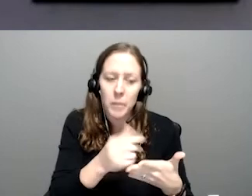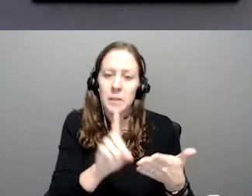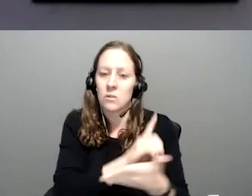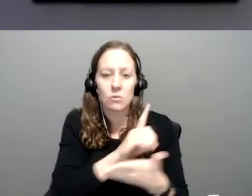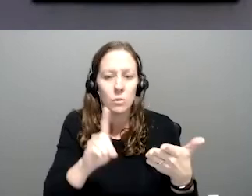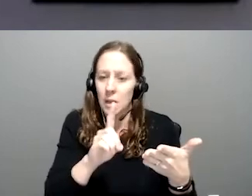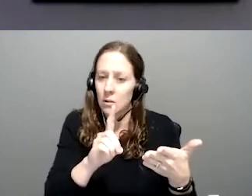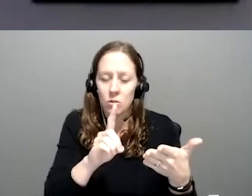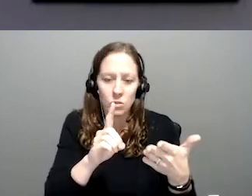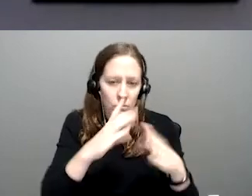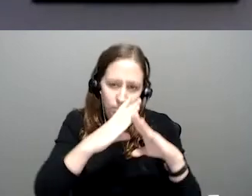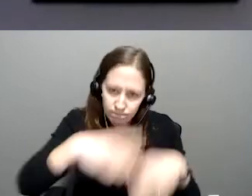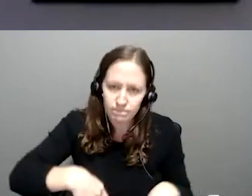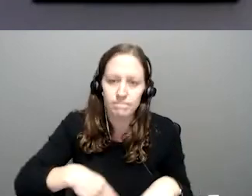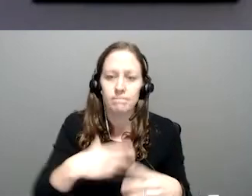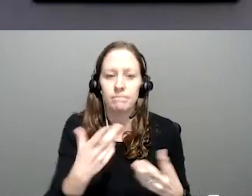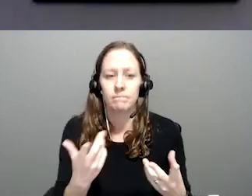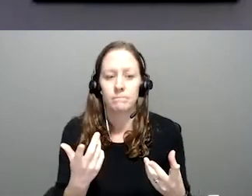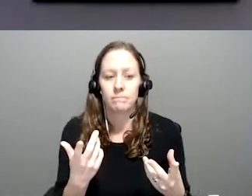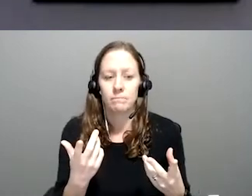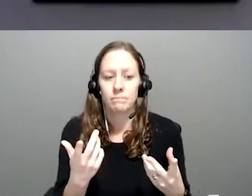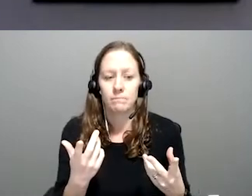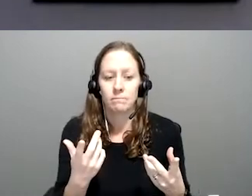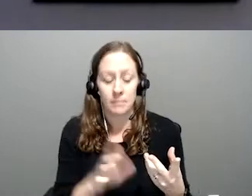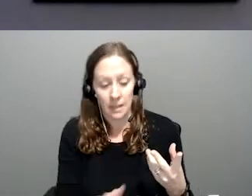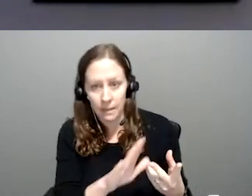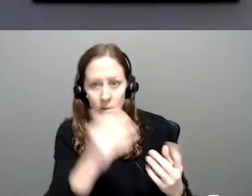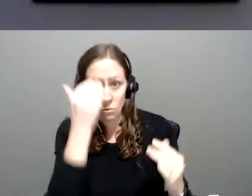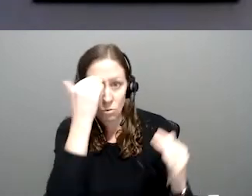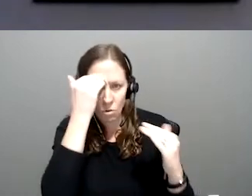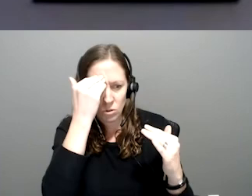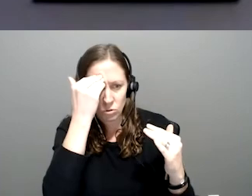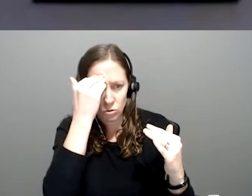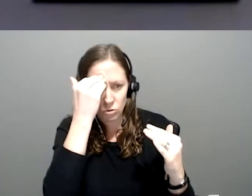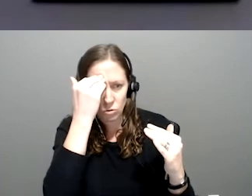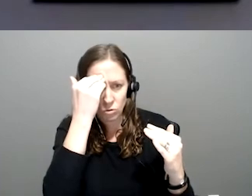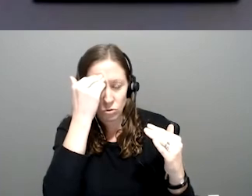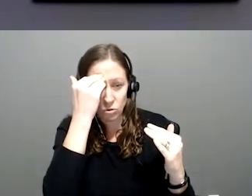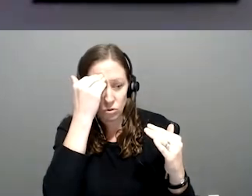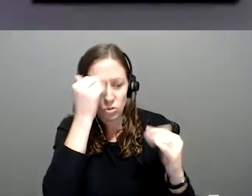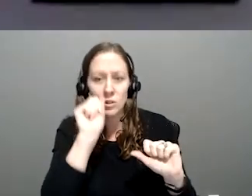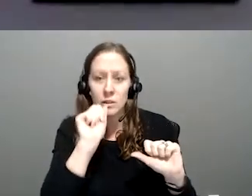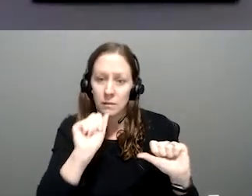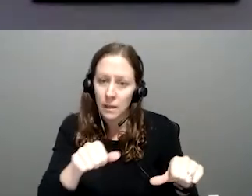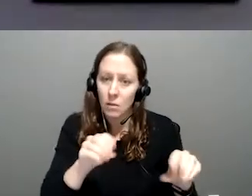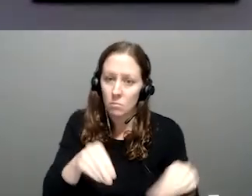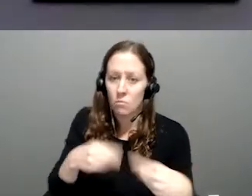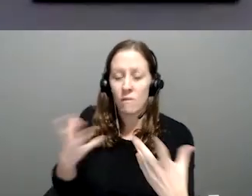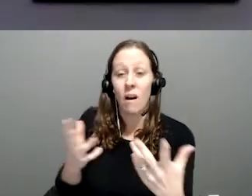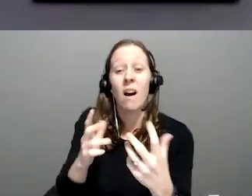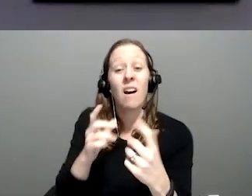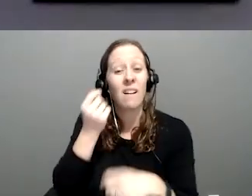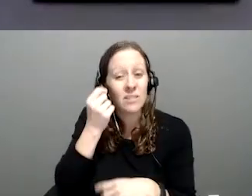and actually allowing them to bring their knowledge to the table without having that fear of